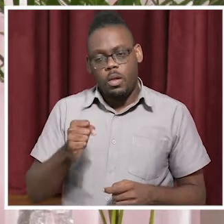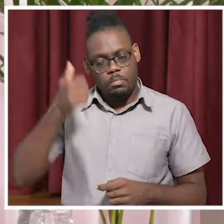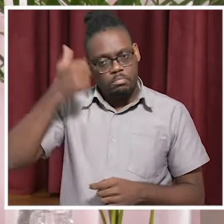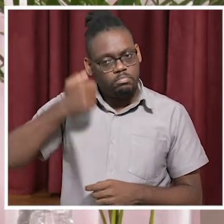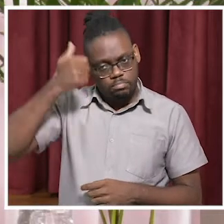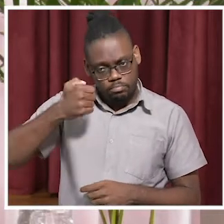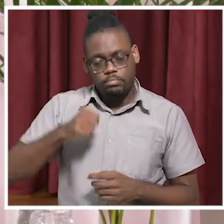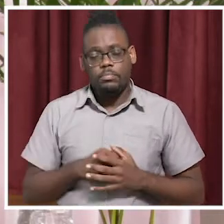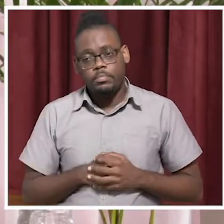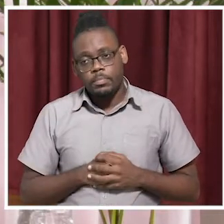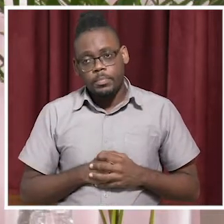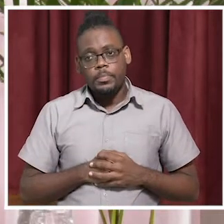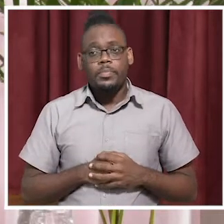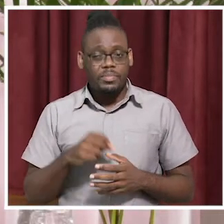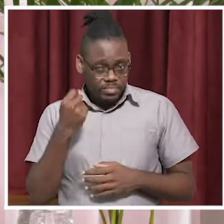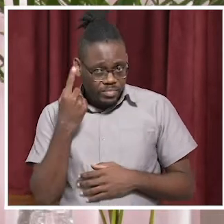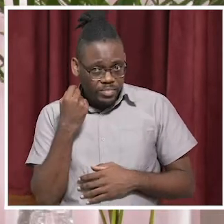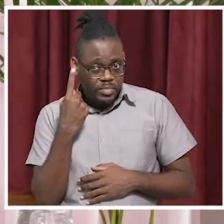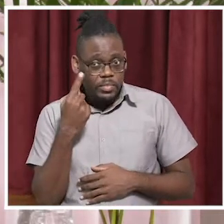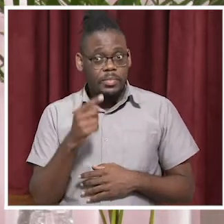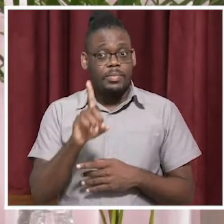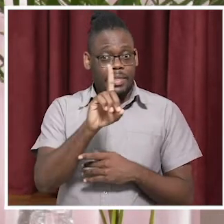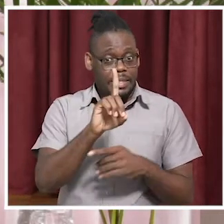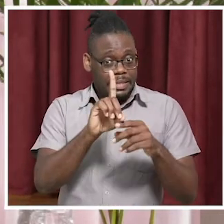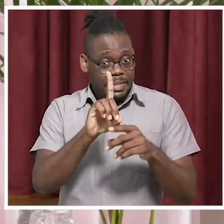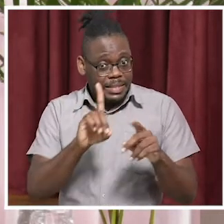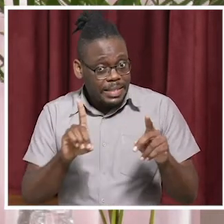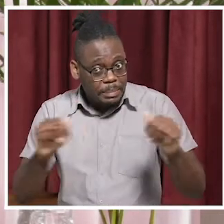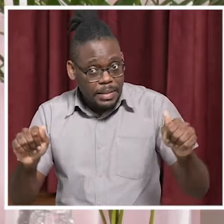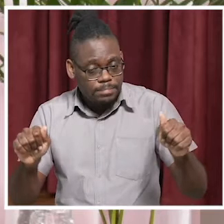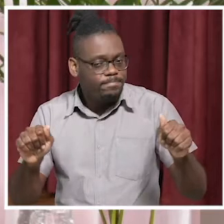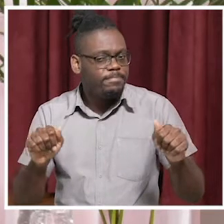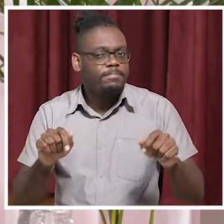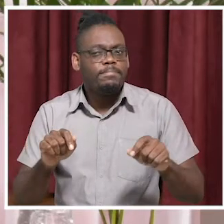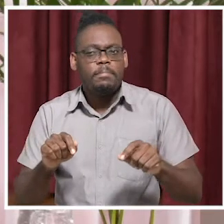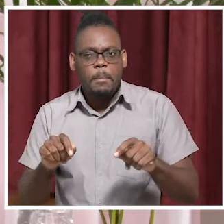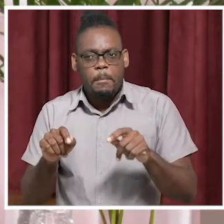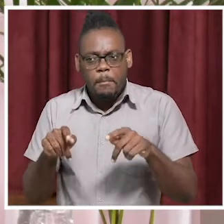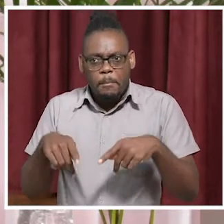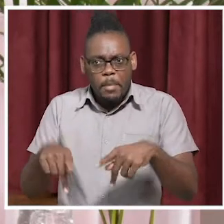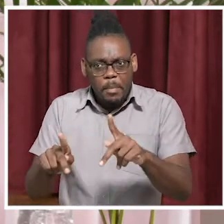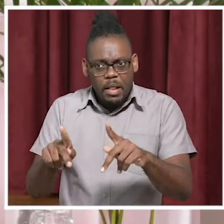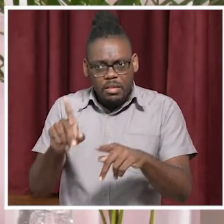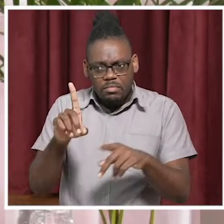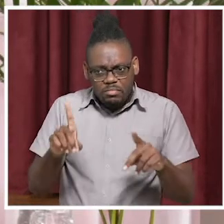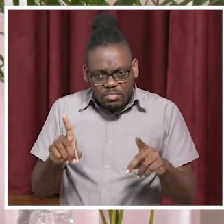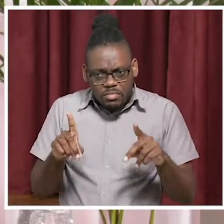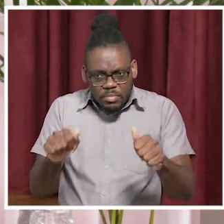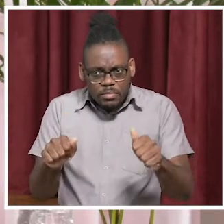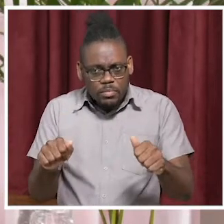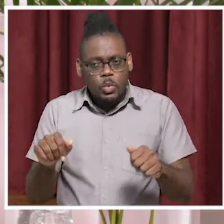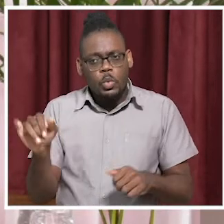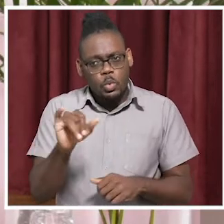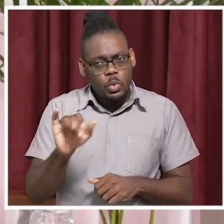be permanently disabled, okay. meet the income criteria as well as your resident criteria in order to qualify for